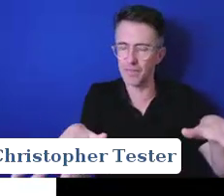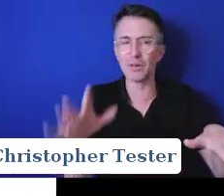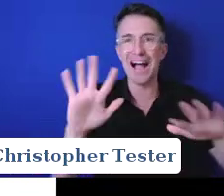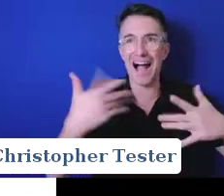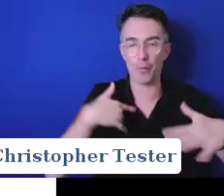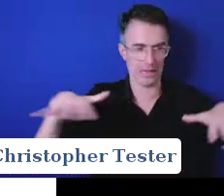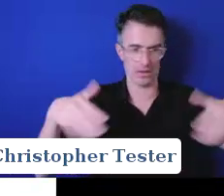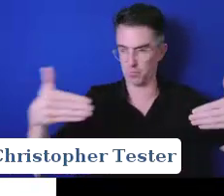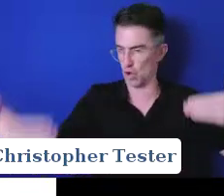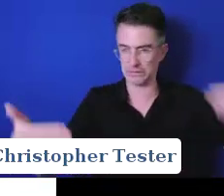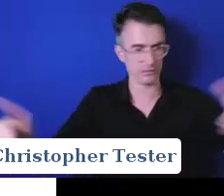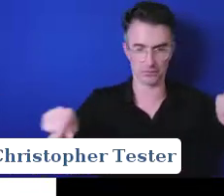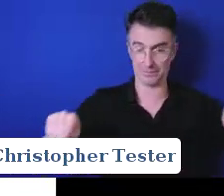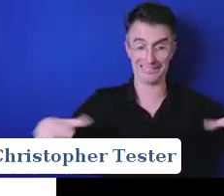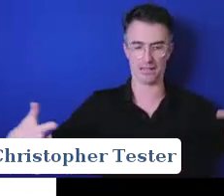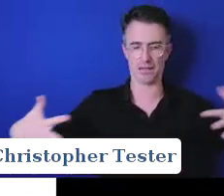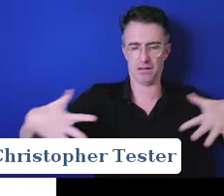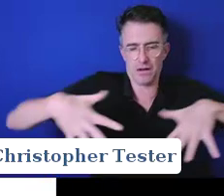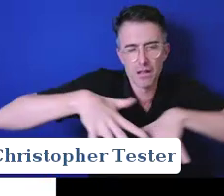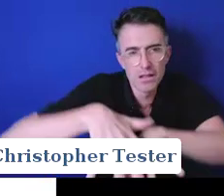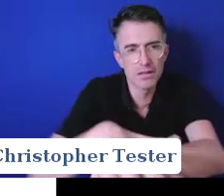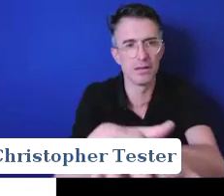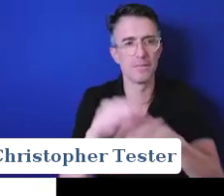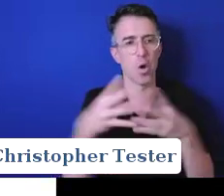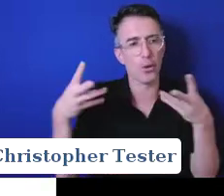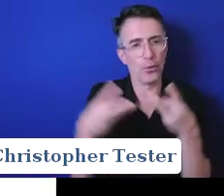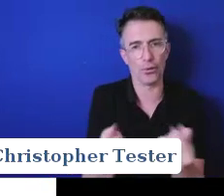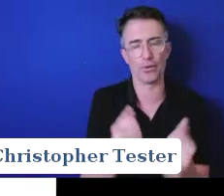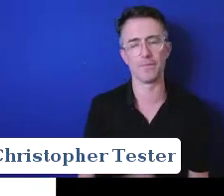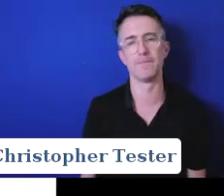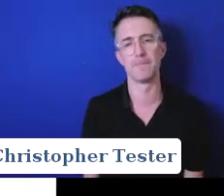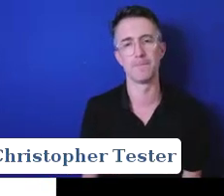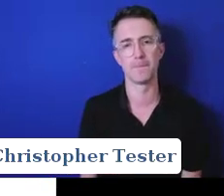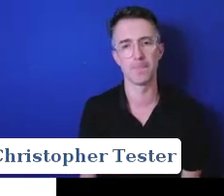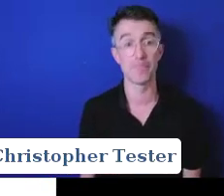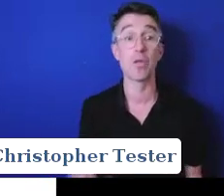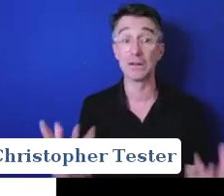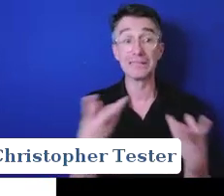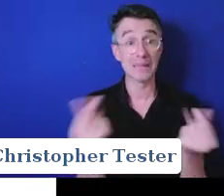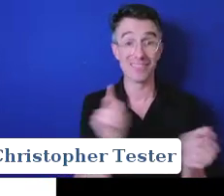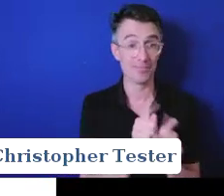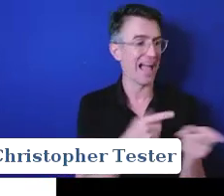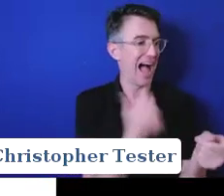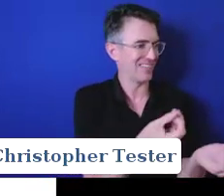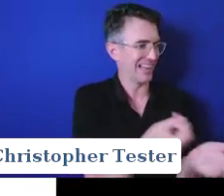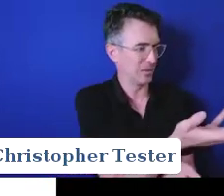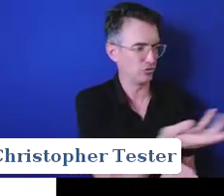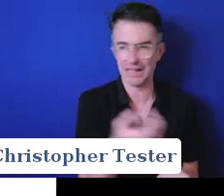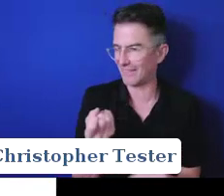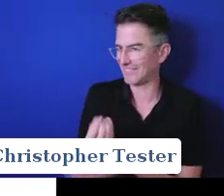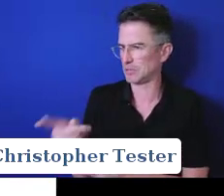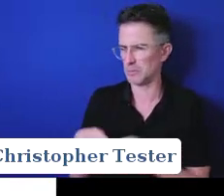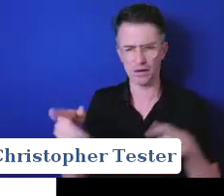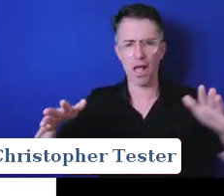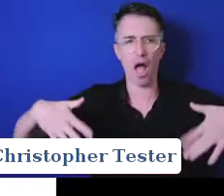government systems and database could be also enhanced. In terms of efficiency,